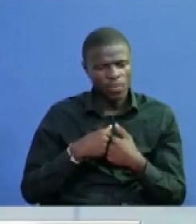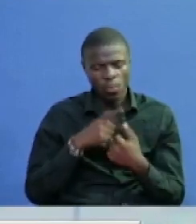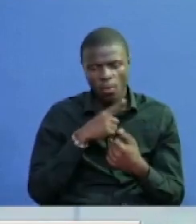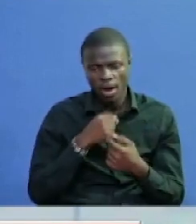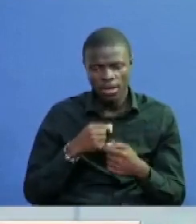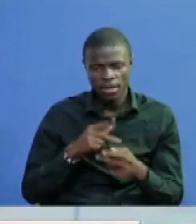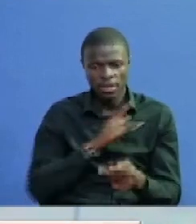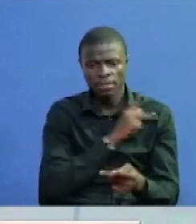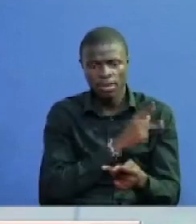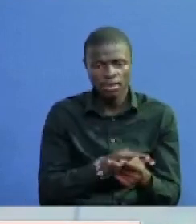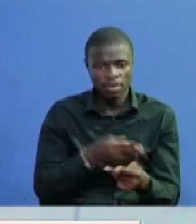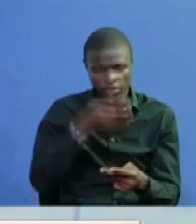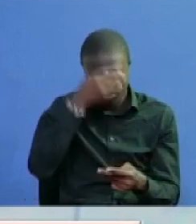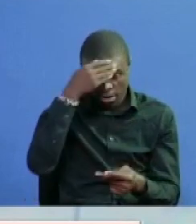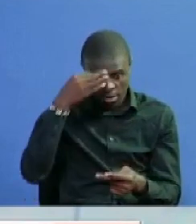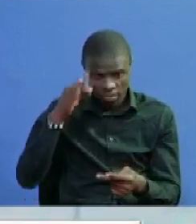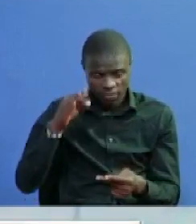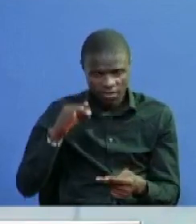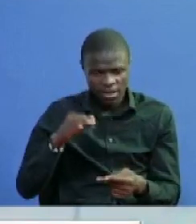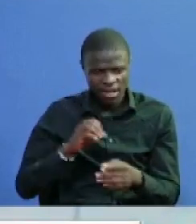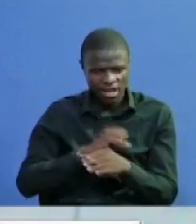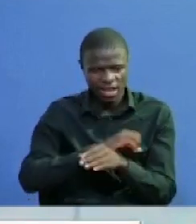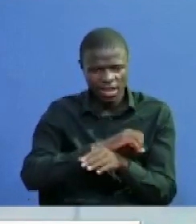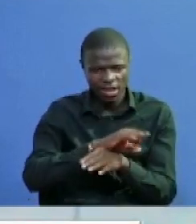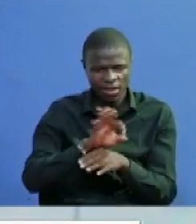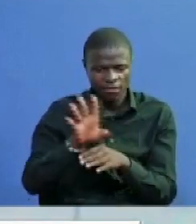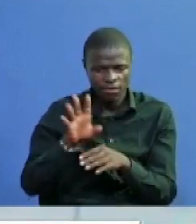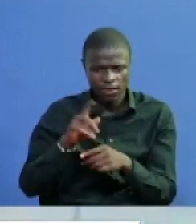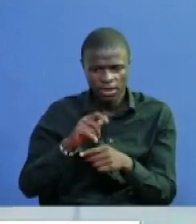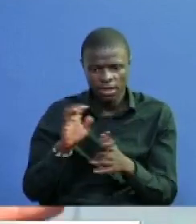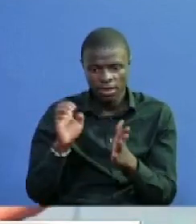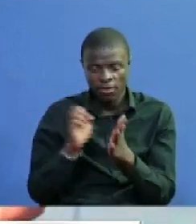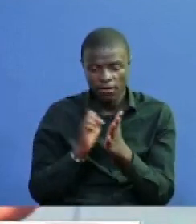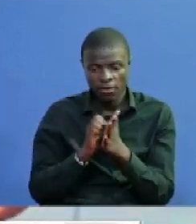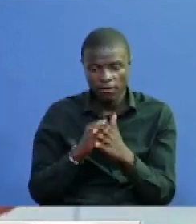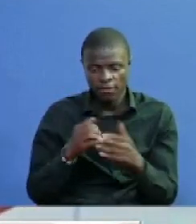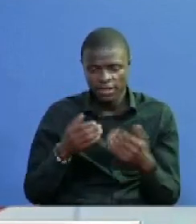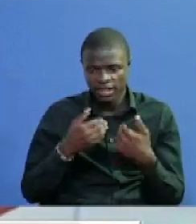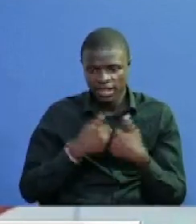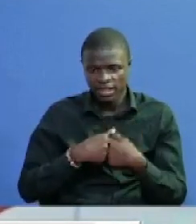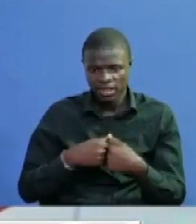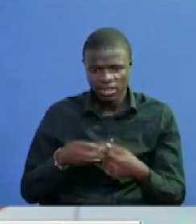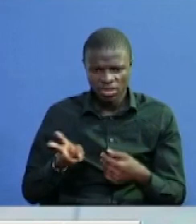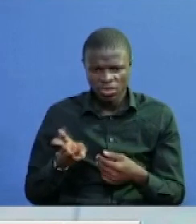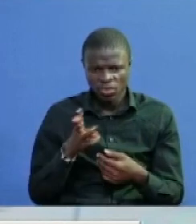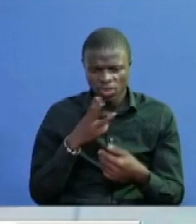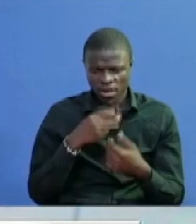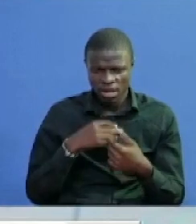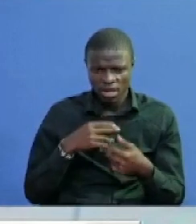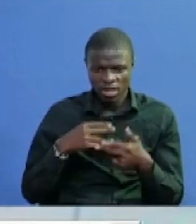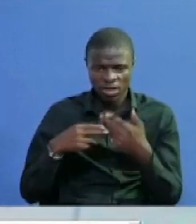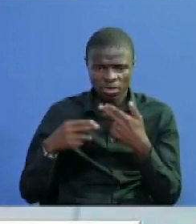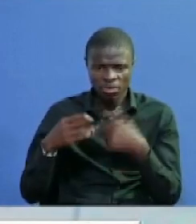of the influence that office has. So we want to believe that we can go back to the 2002